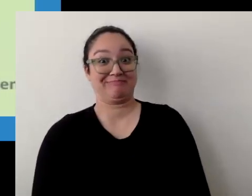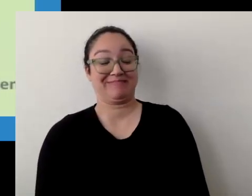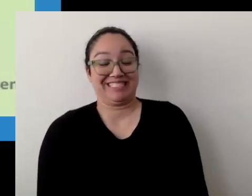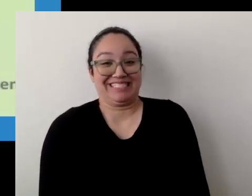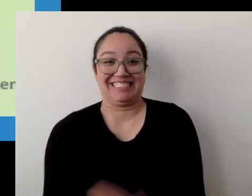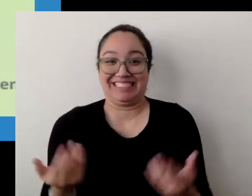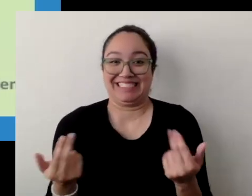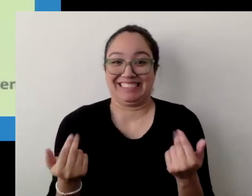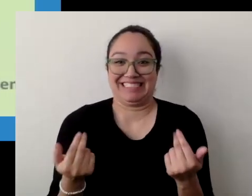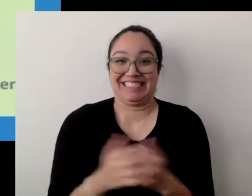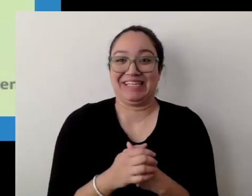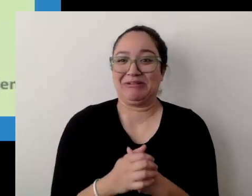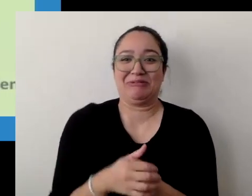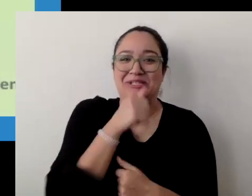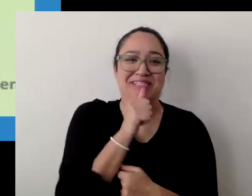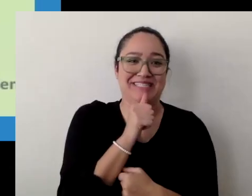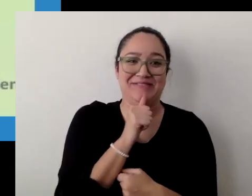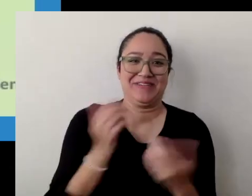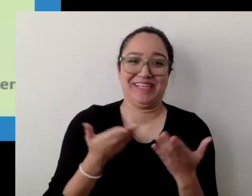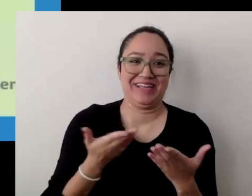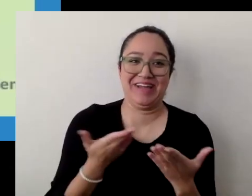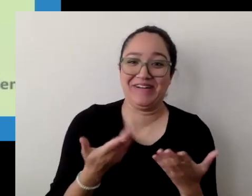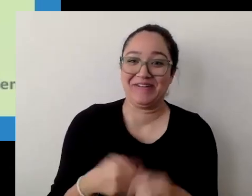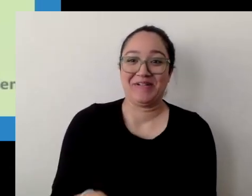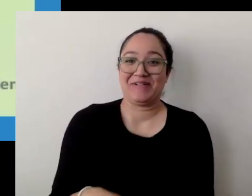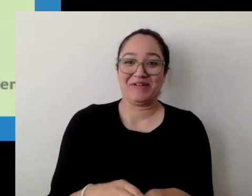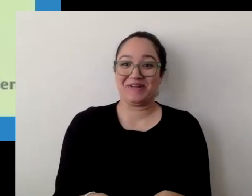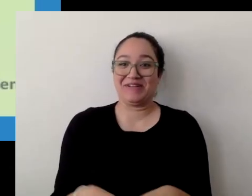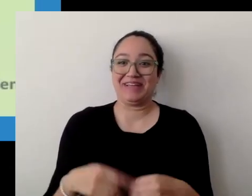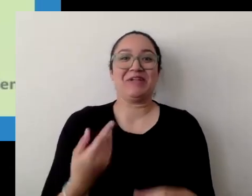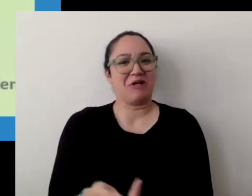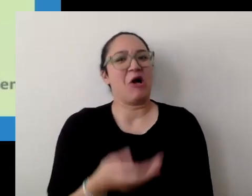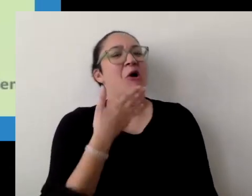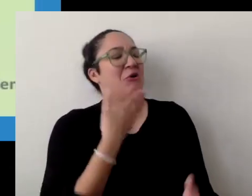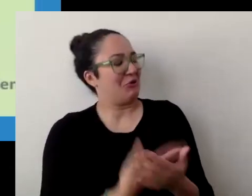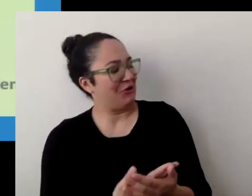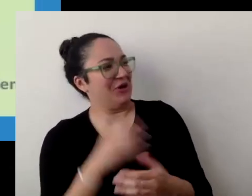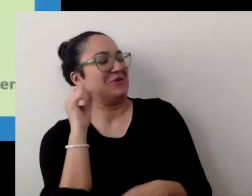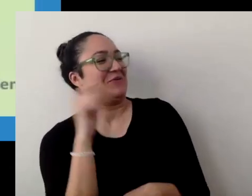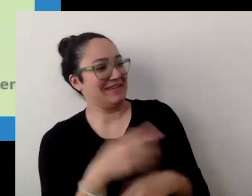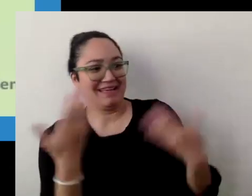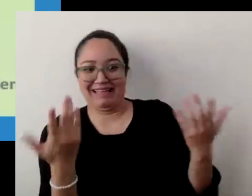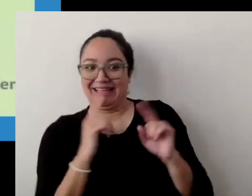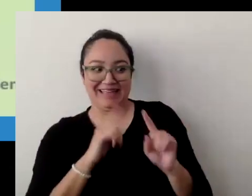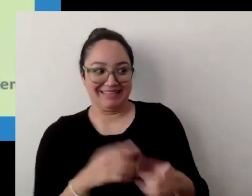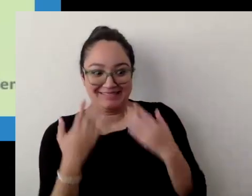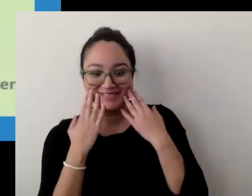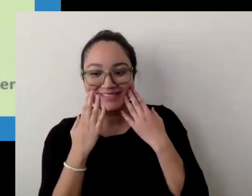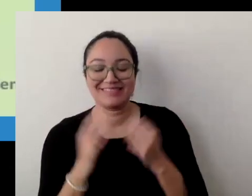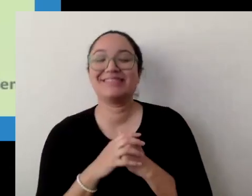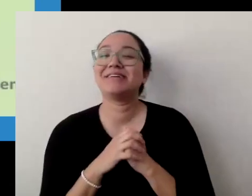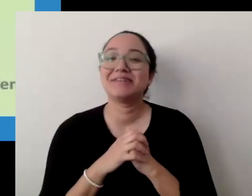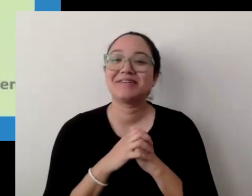Oh we're suffering here with this webinar, Mateo. Great questions. How do That's we a answer really good them? question.